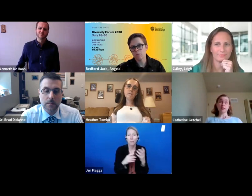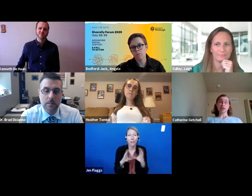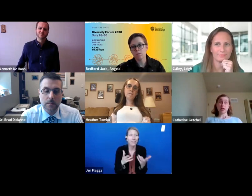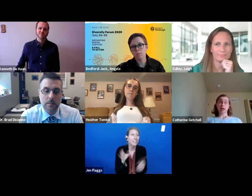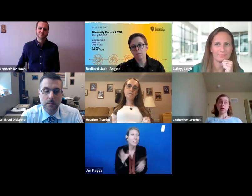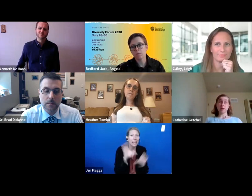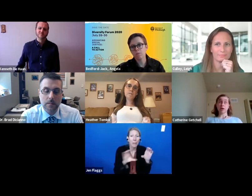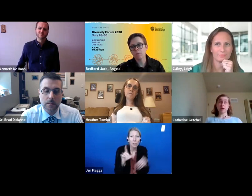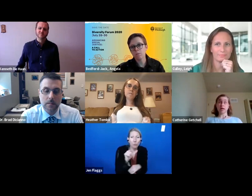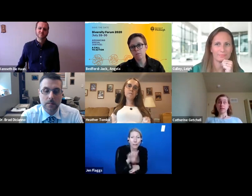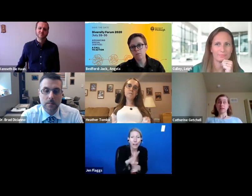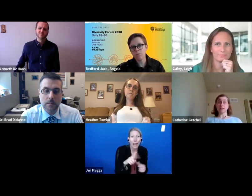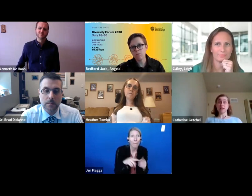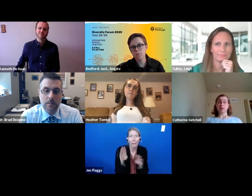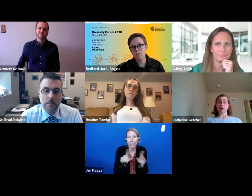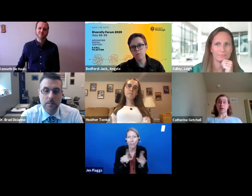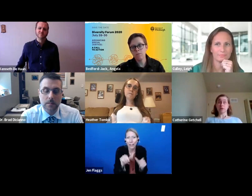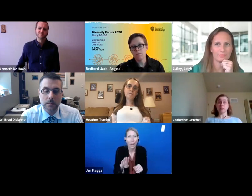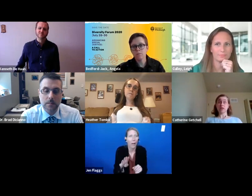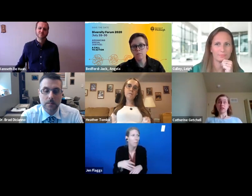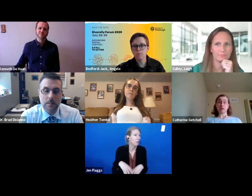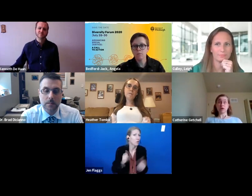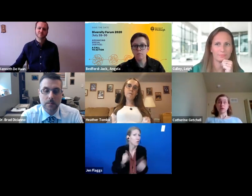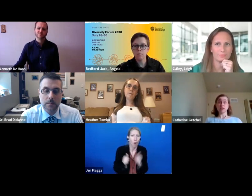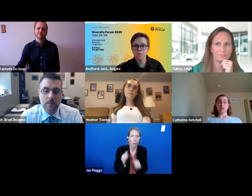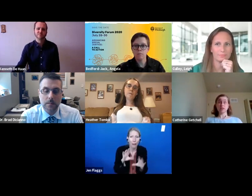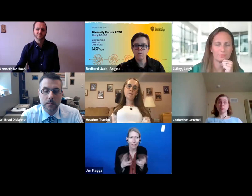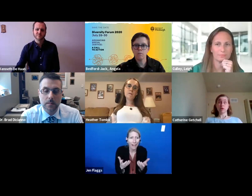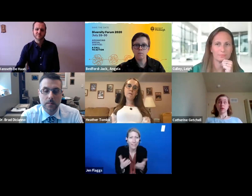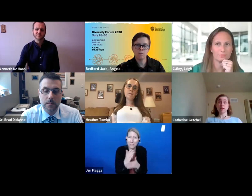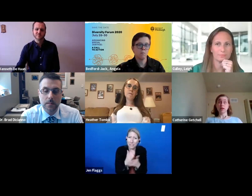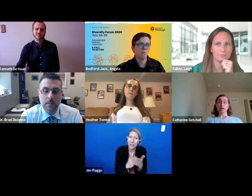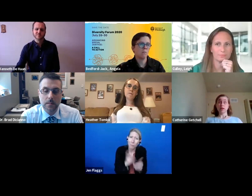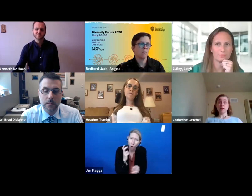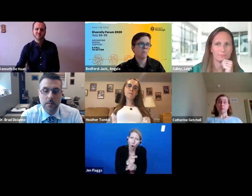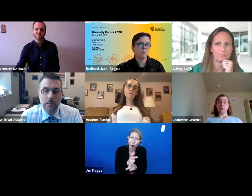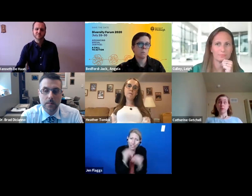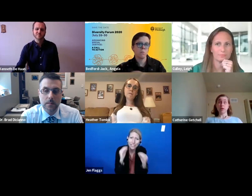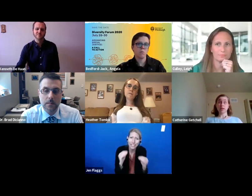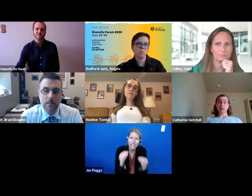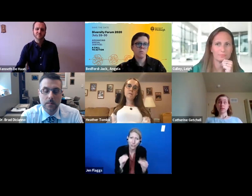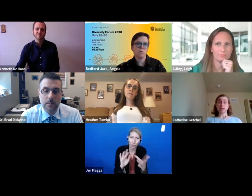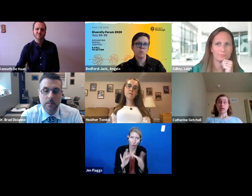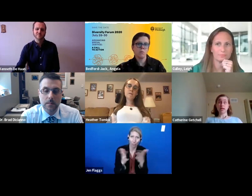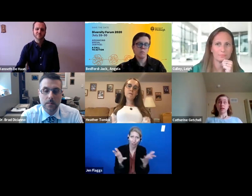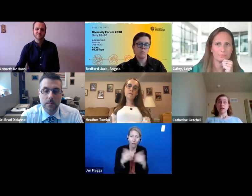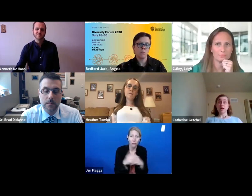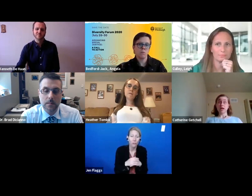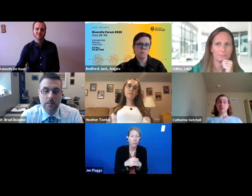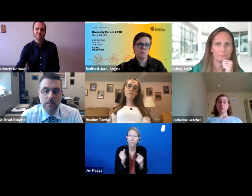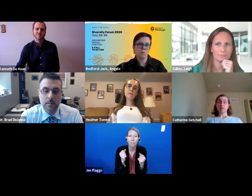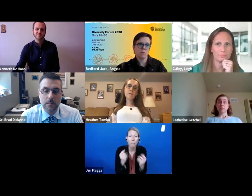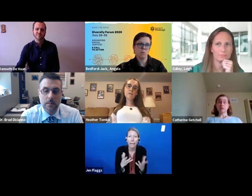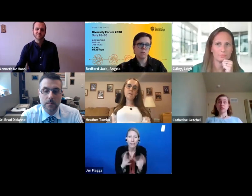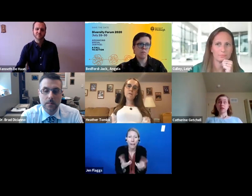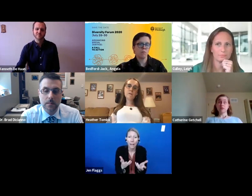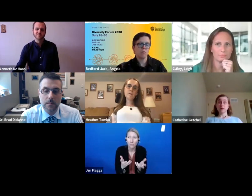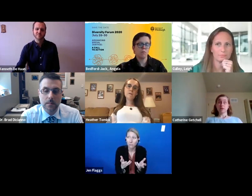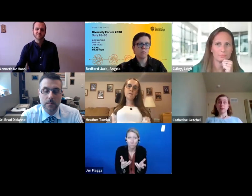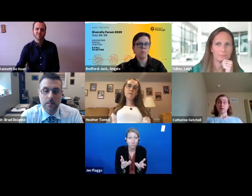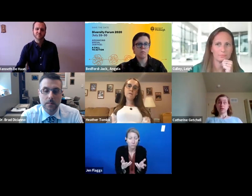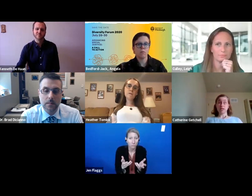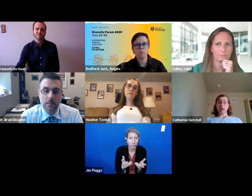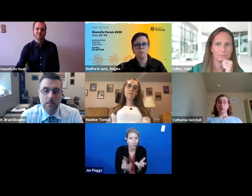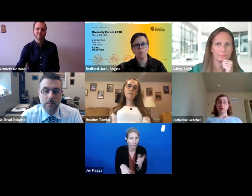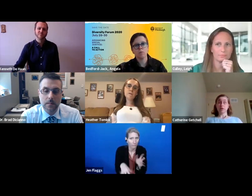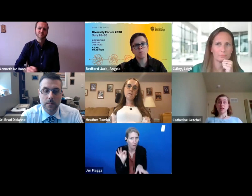class, biology lab, art class, et cetera, that are pretty difficult to teach remotely, there are many classes that have